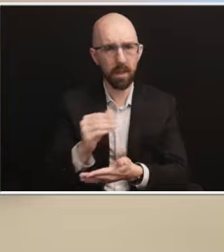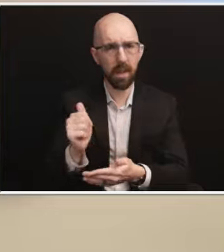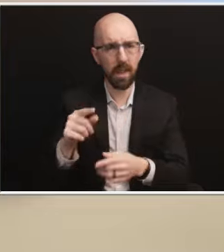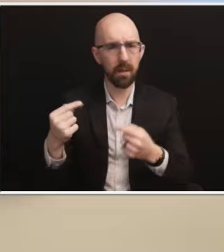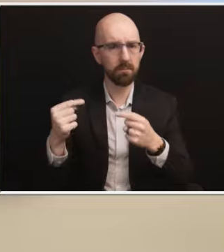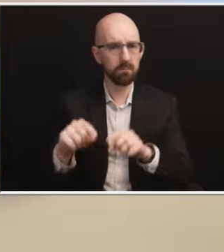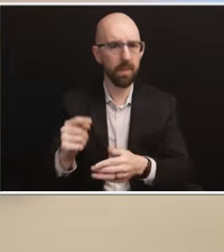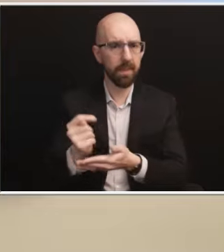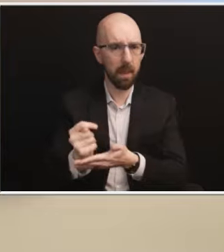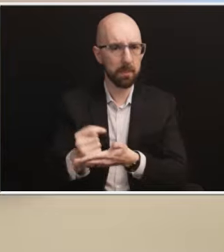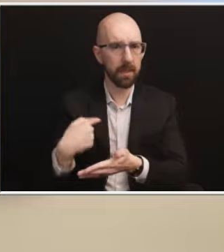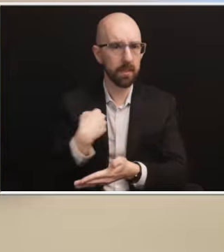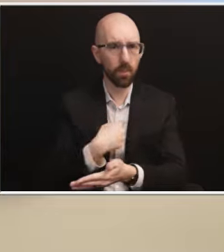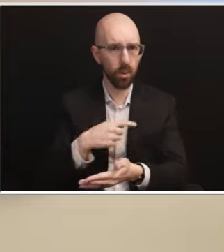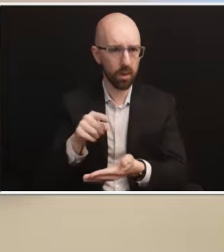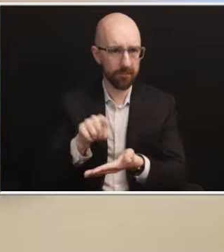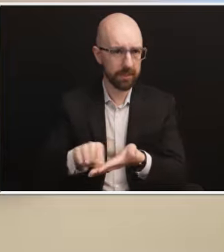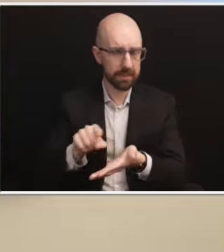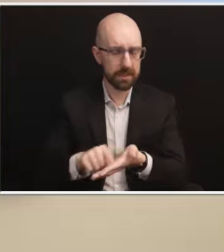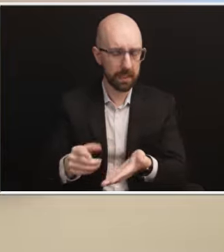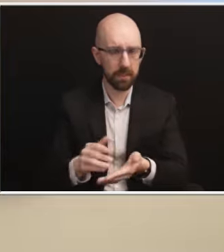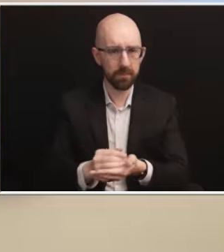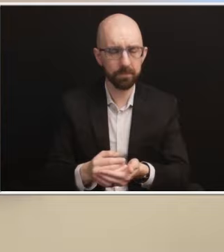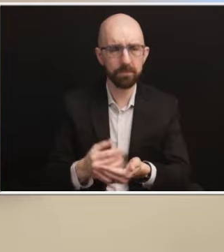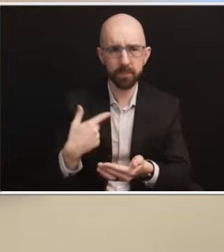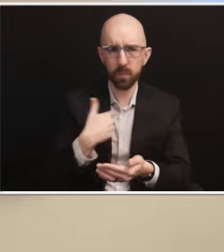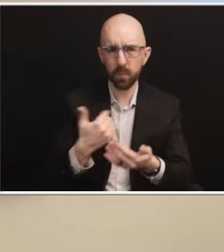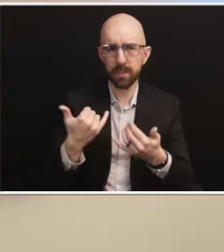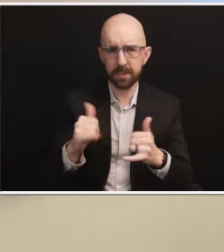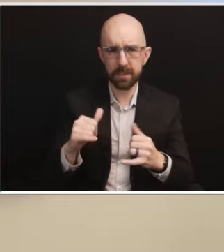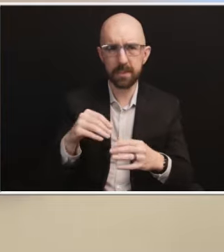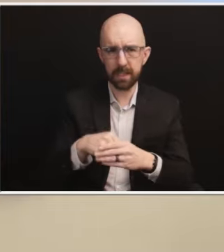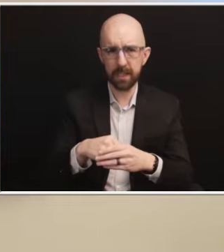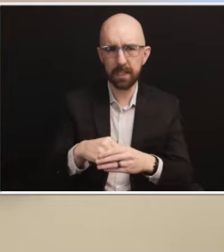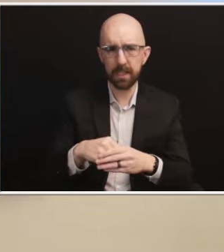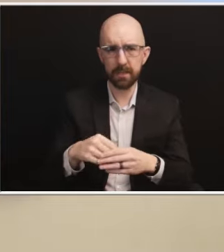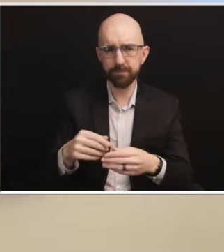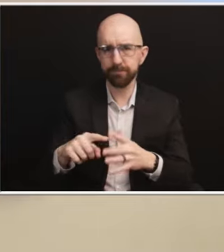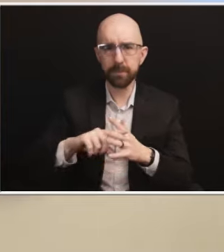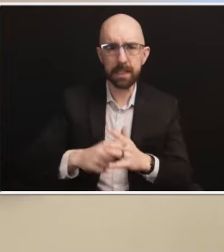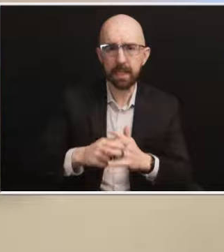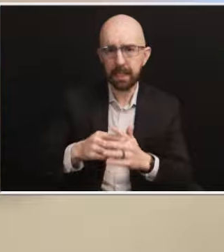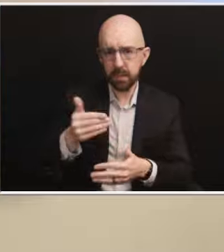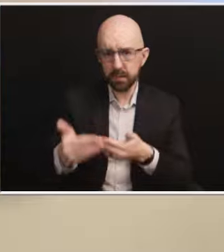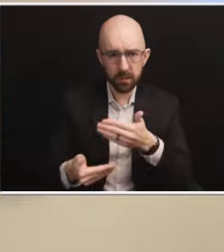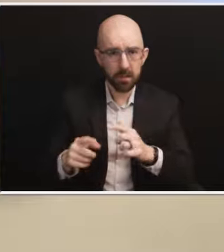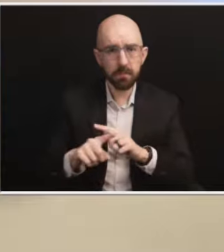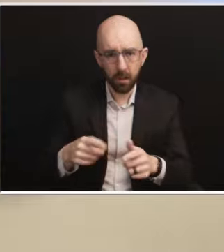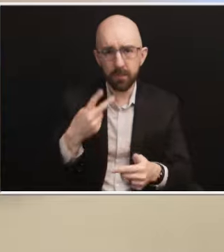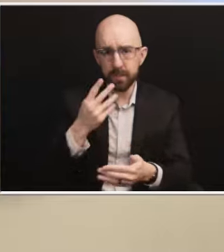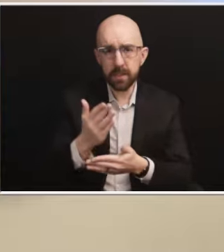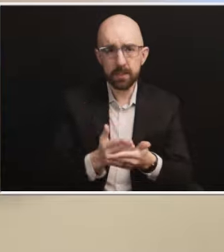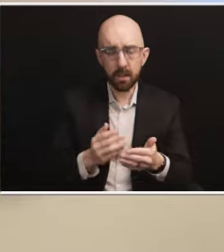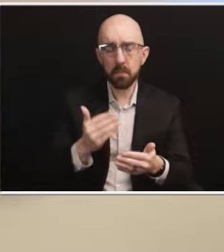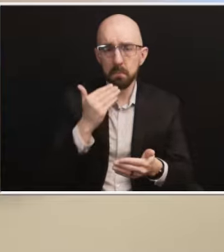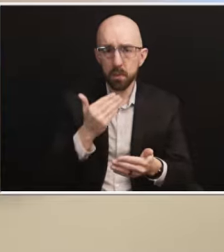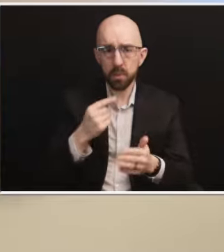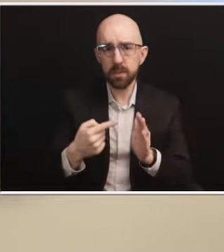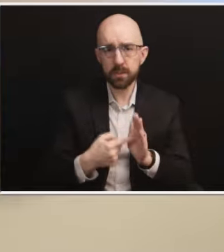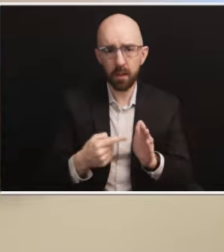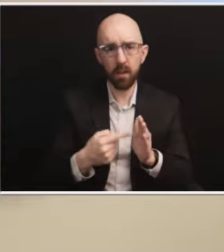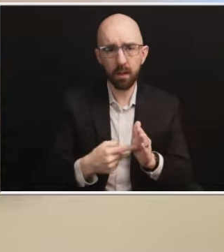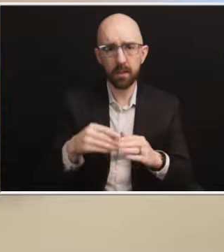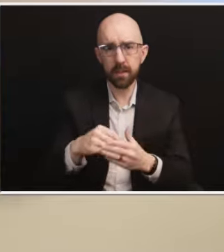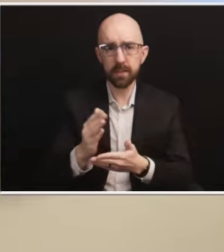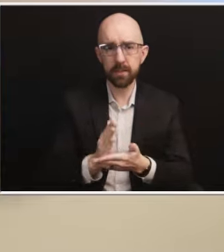we're investigating. And I think we're still in our infancy, but we've definitely seen some promising signals in some